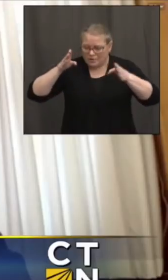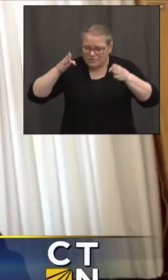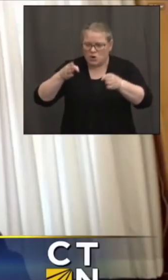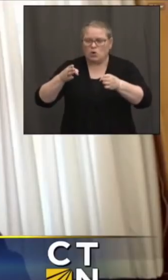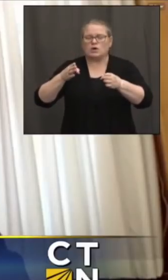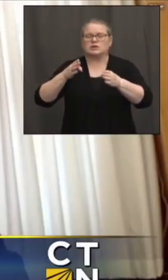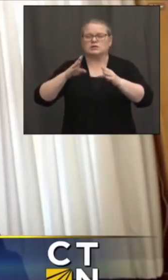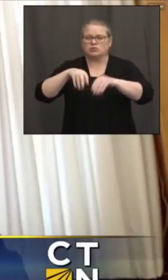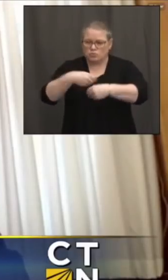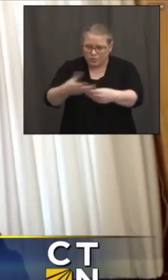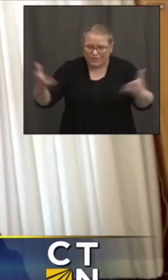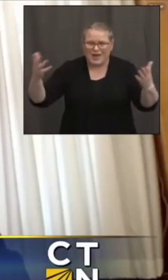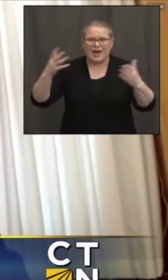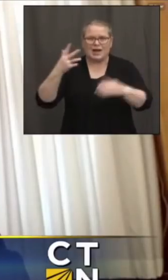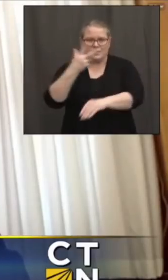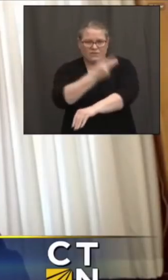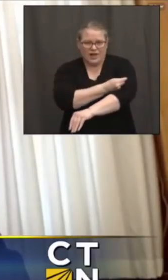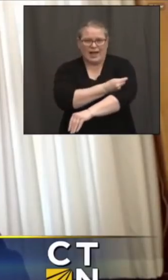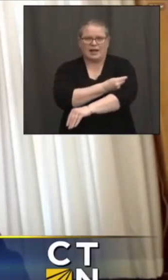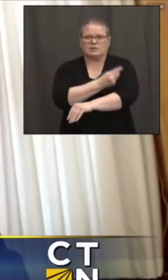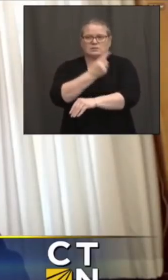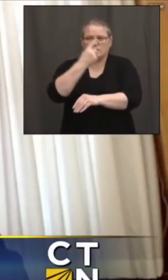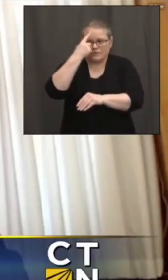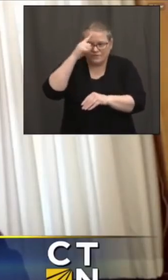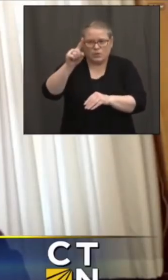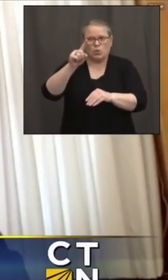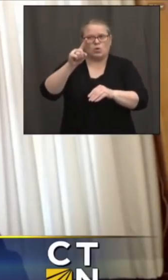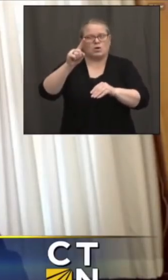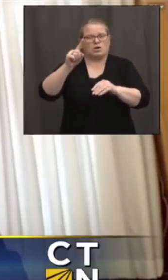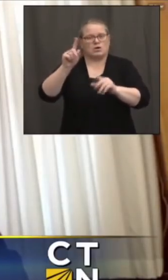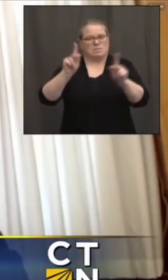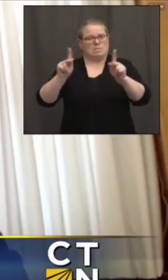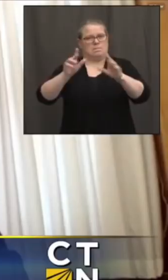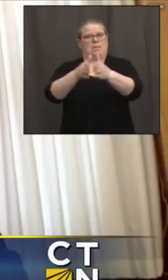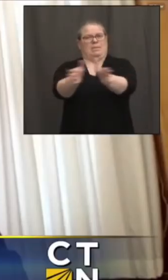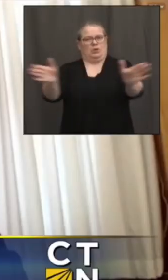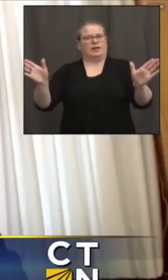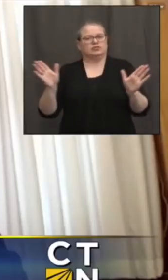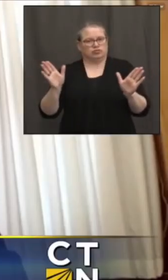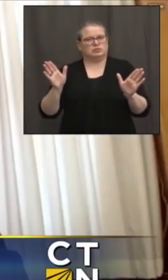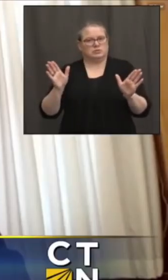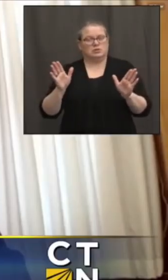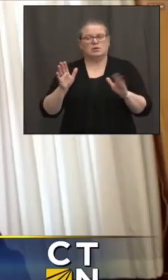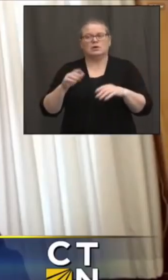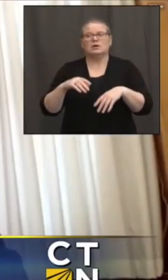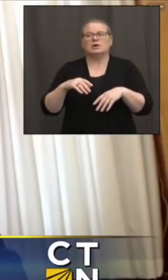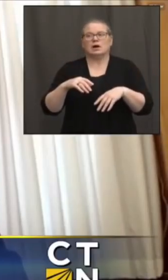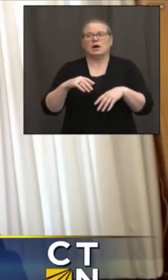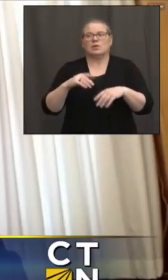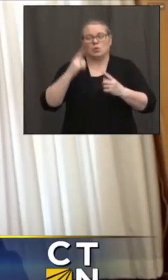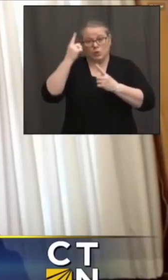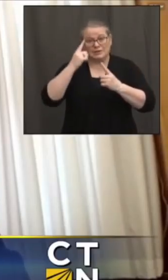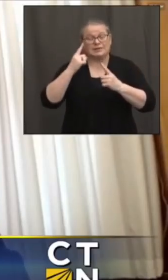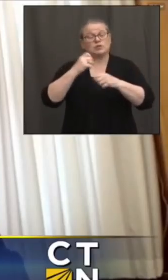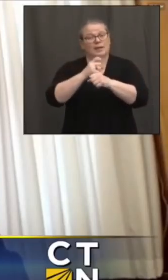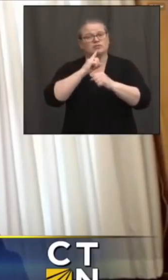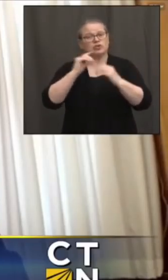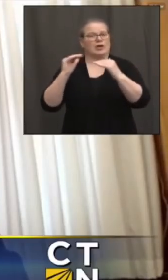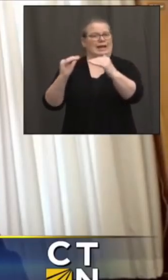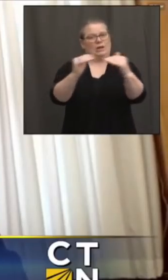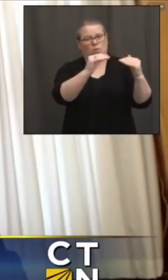of the population as quickly as we can, with a significant focus on equity and how it's being distributed. I